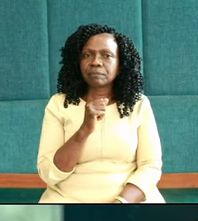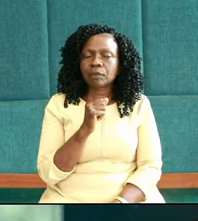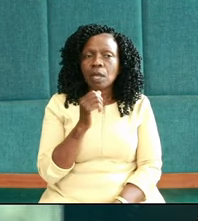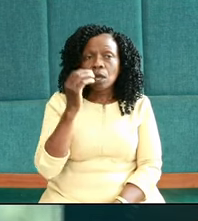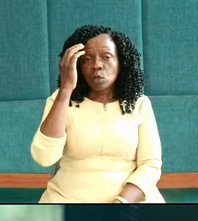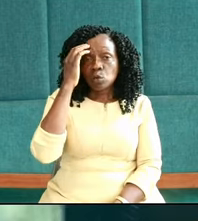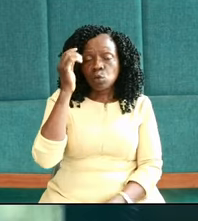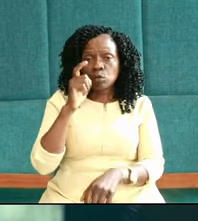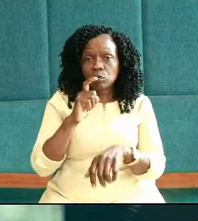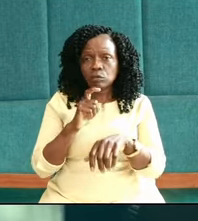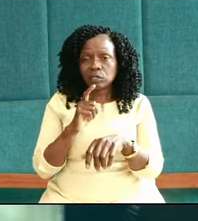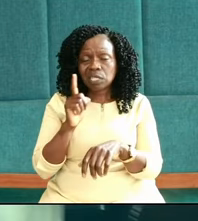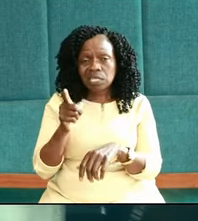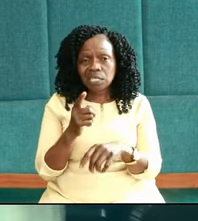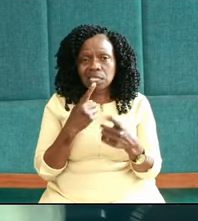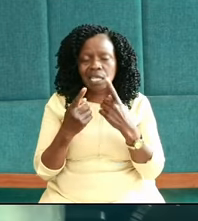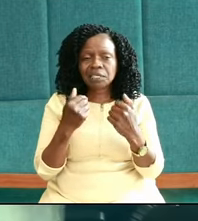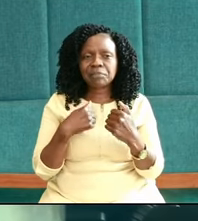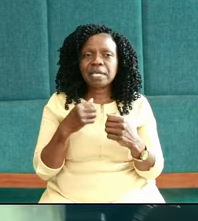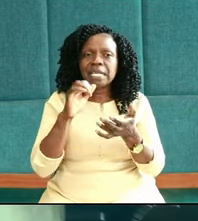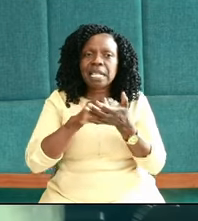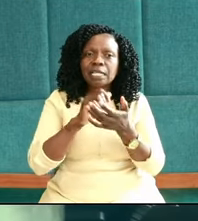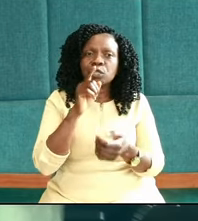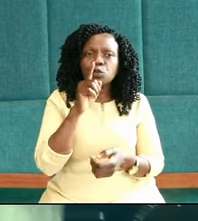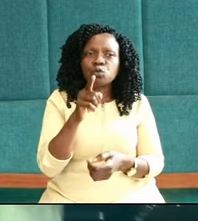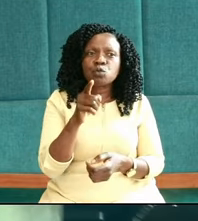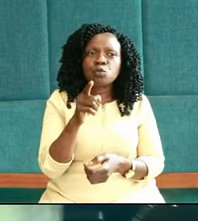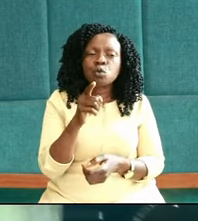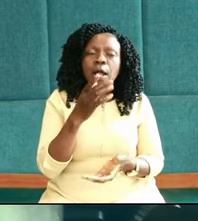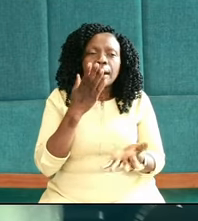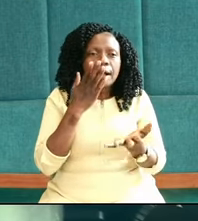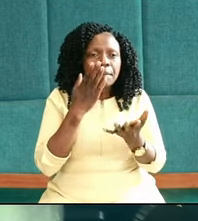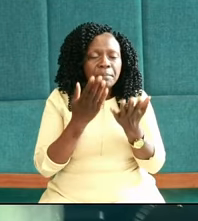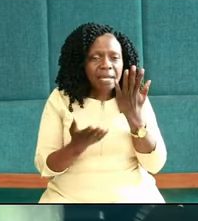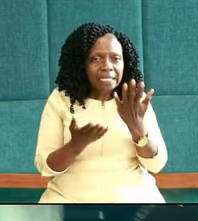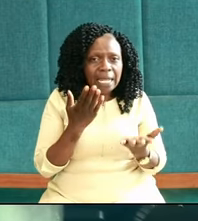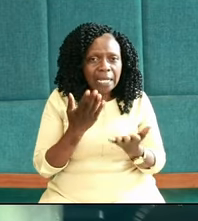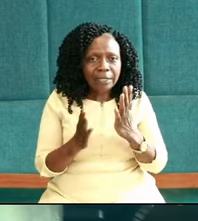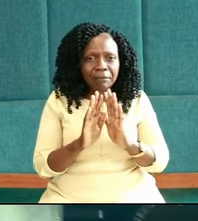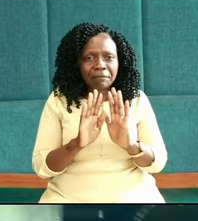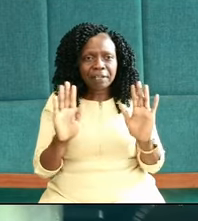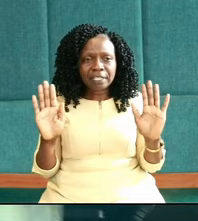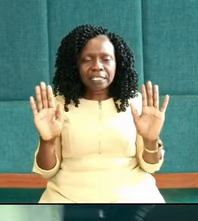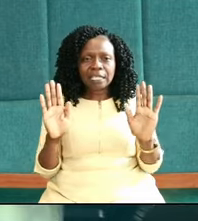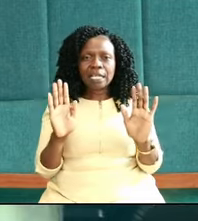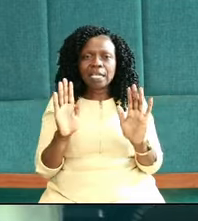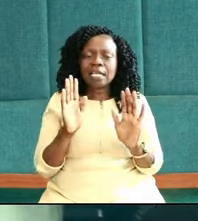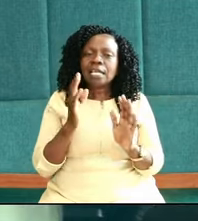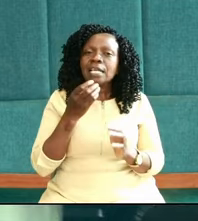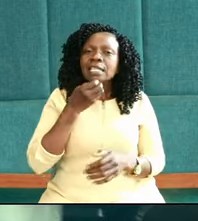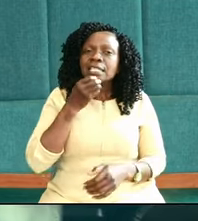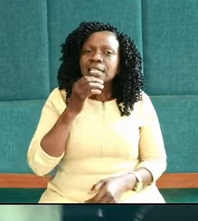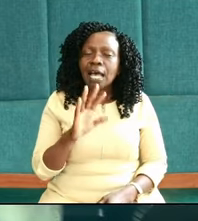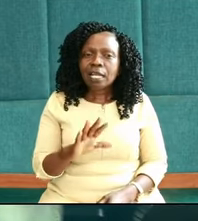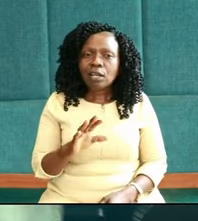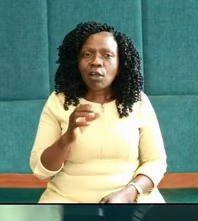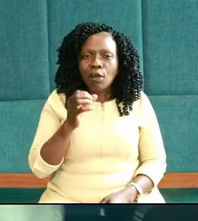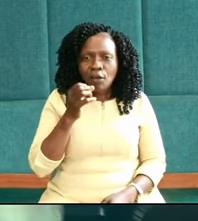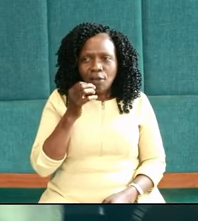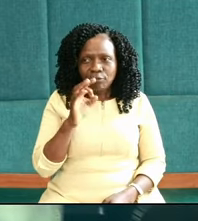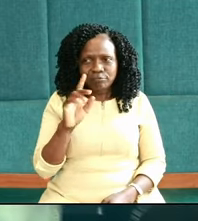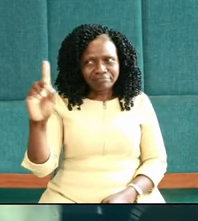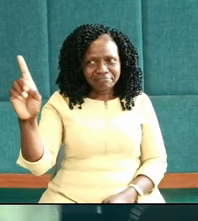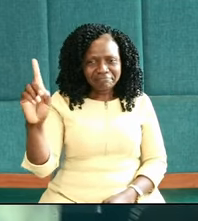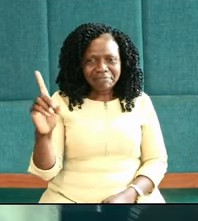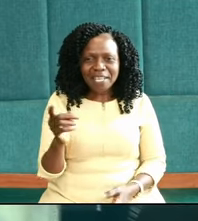You know, when he tells me that you are Meshach, son of Amayo,